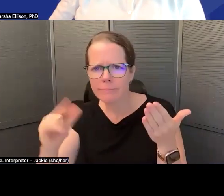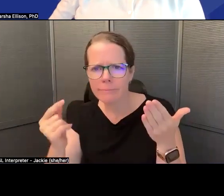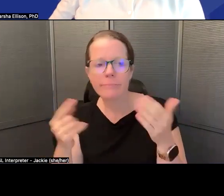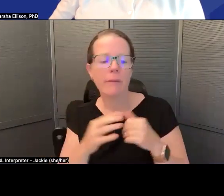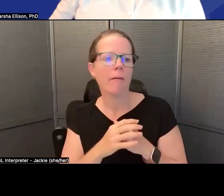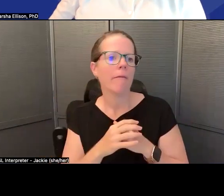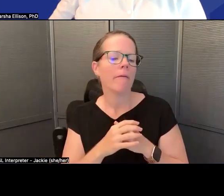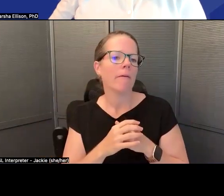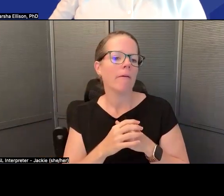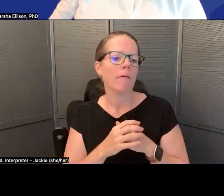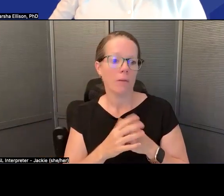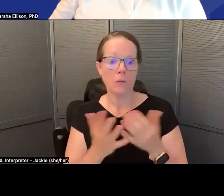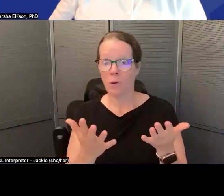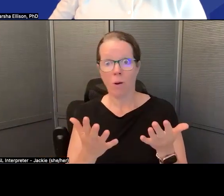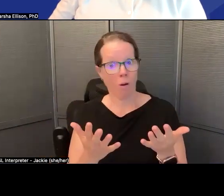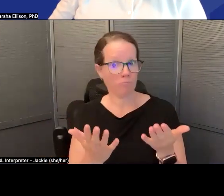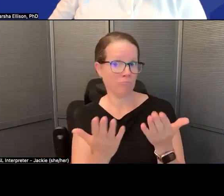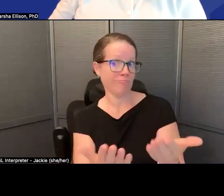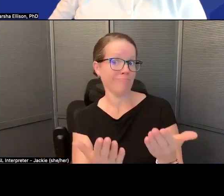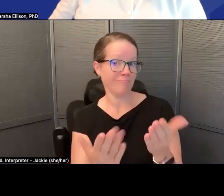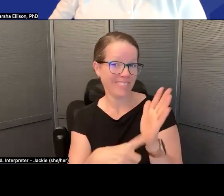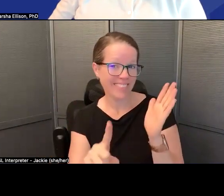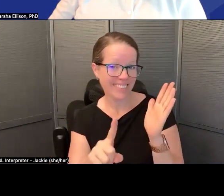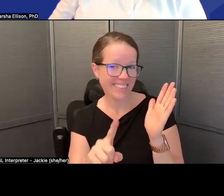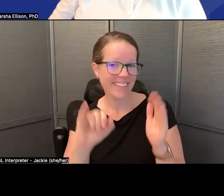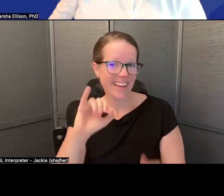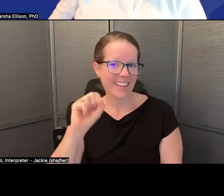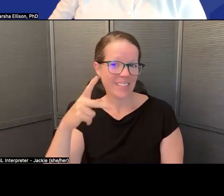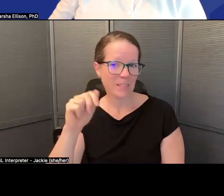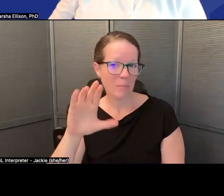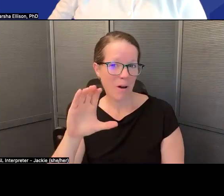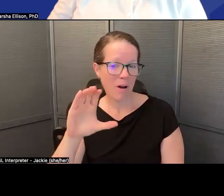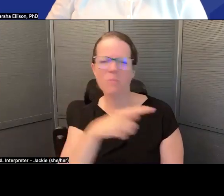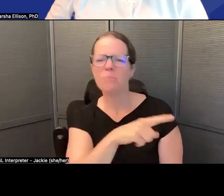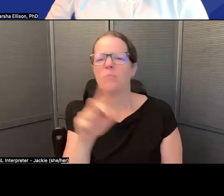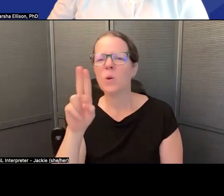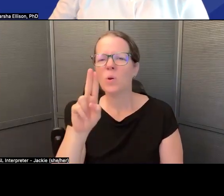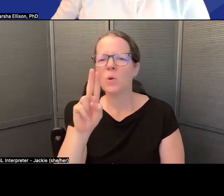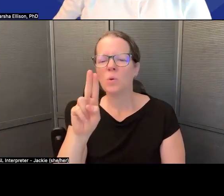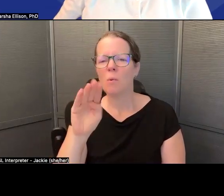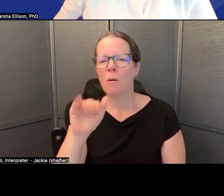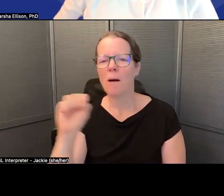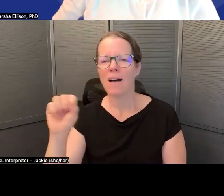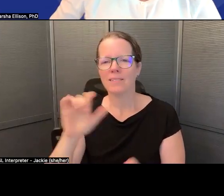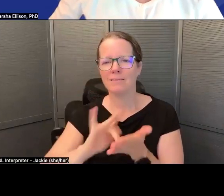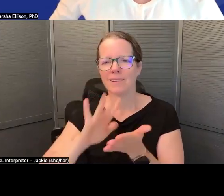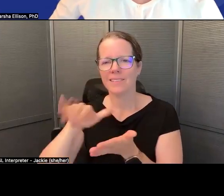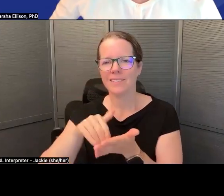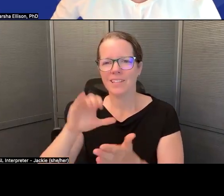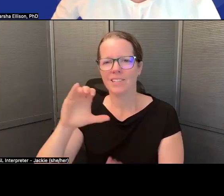please do look up iSPARC on UMass Chan Medical School site and